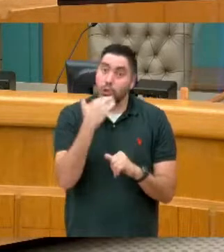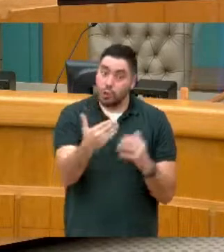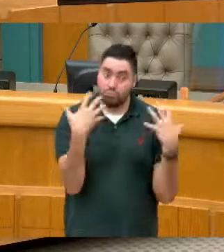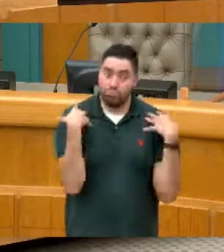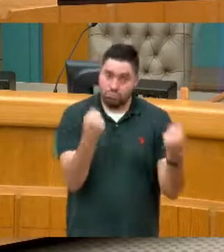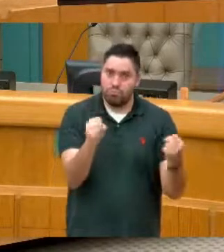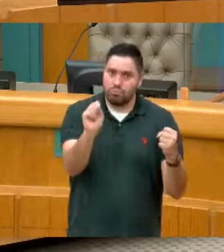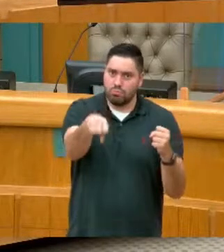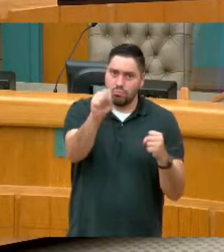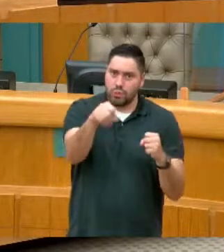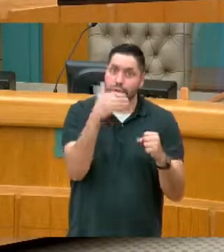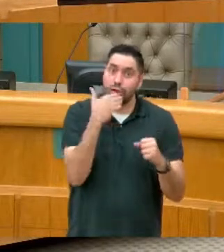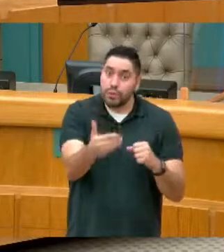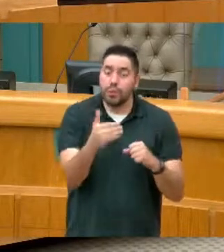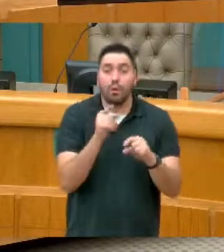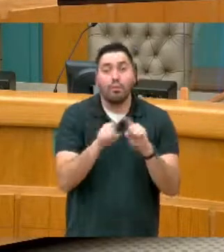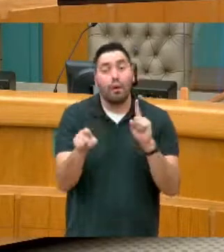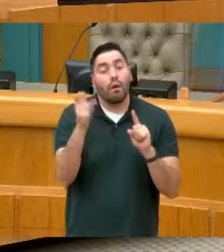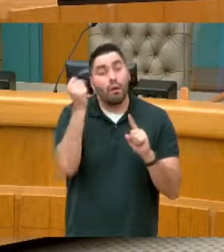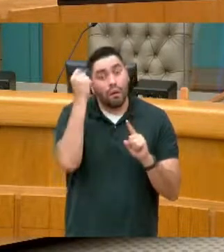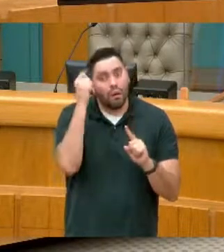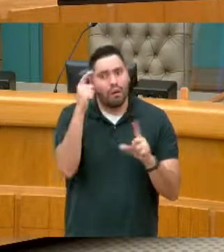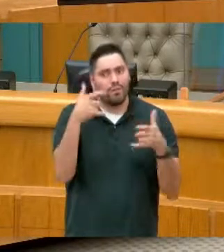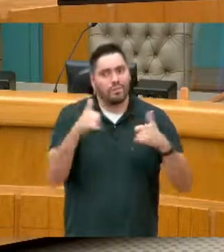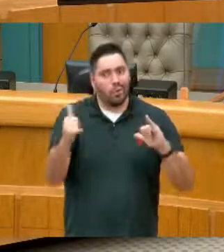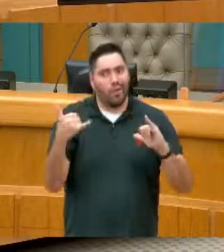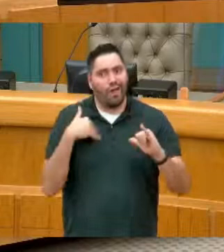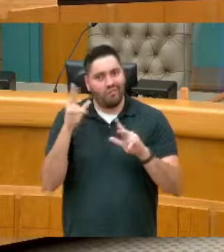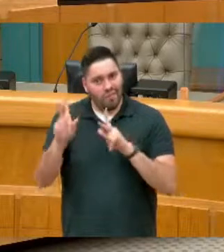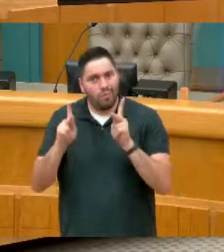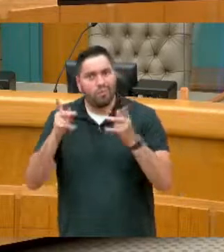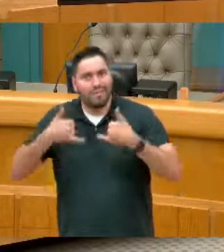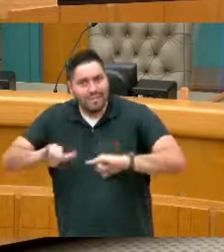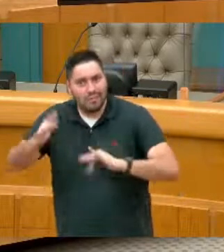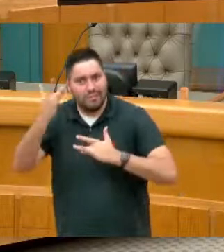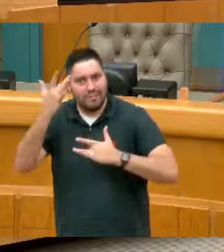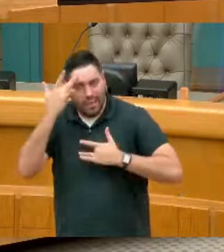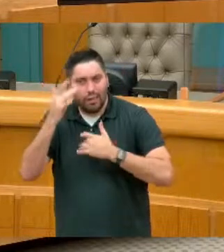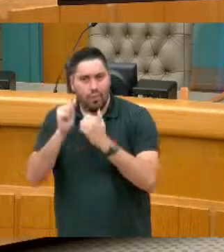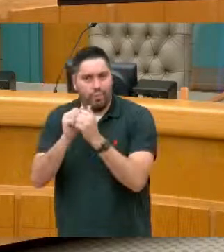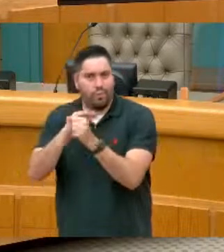donut diagram, and it basically shows you that we have